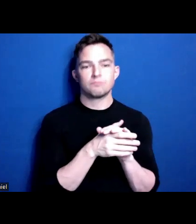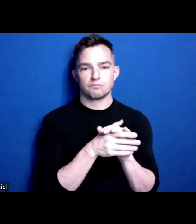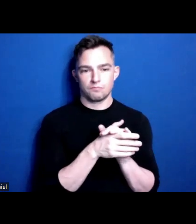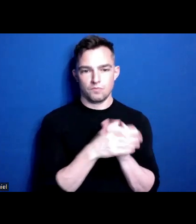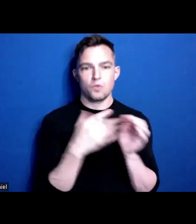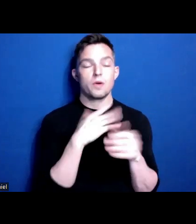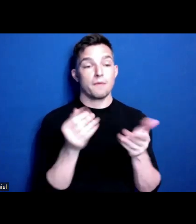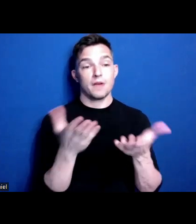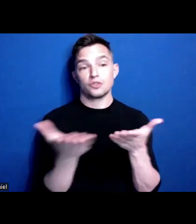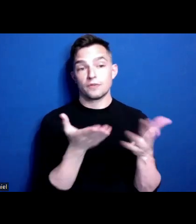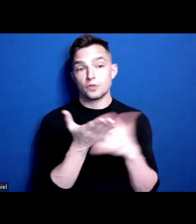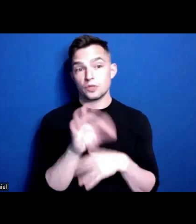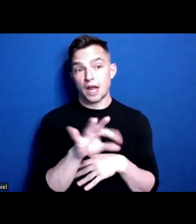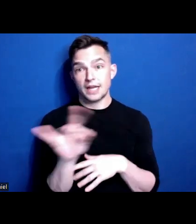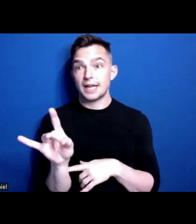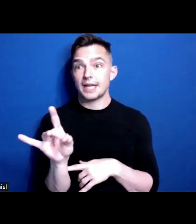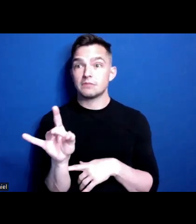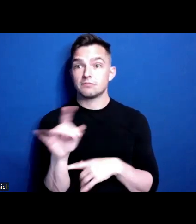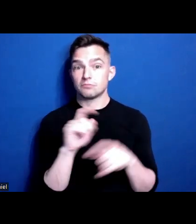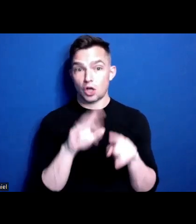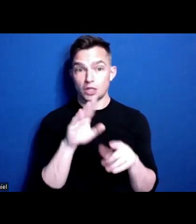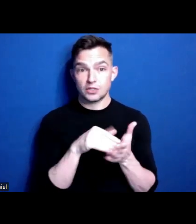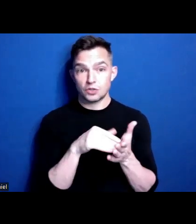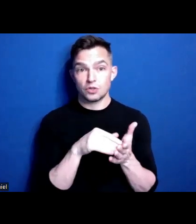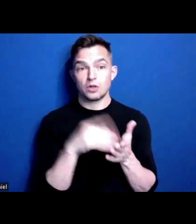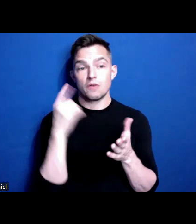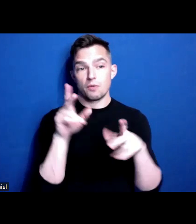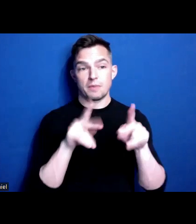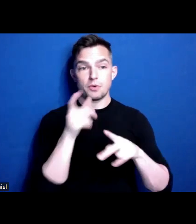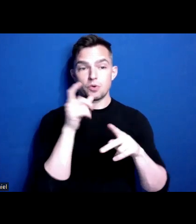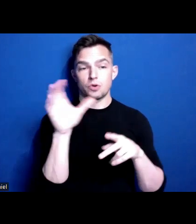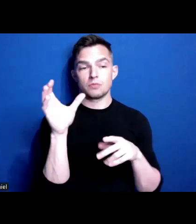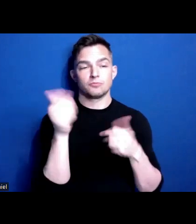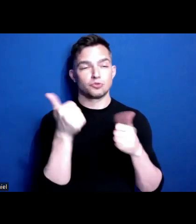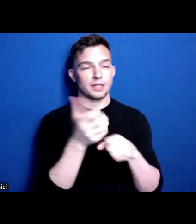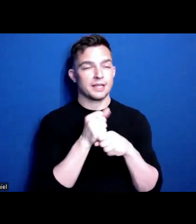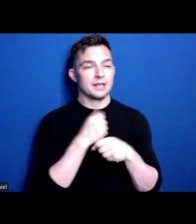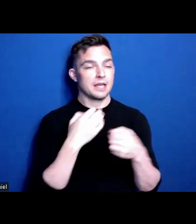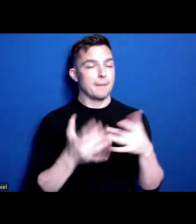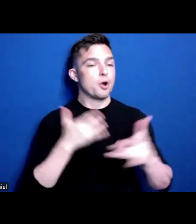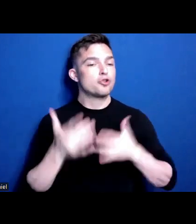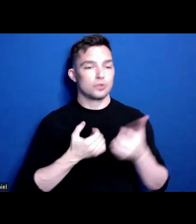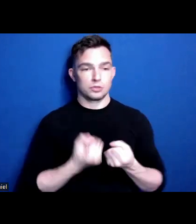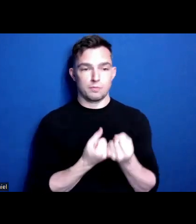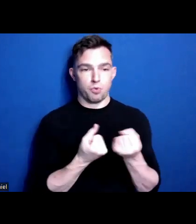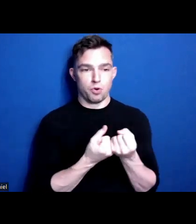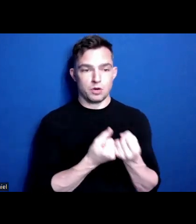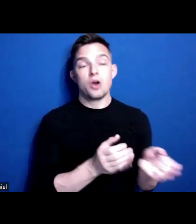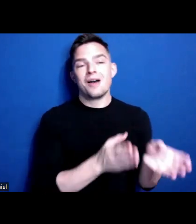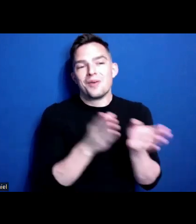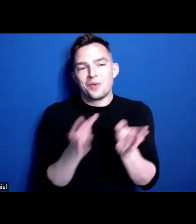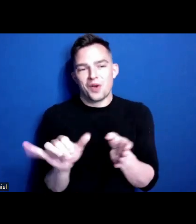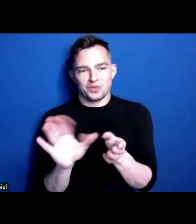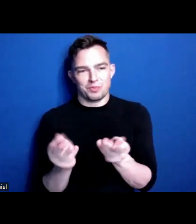those services through the 988 call centers where persons are seeking typically emotional support, we're also providers